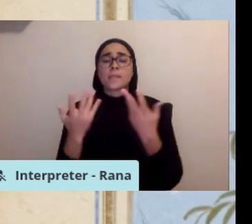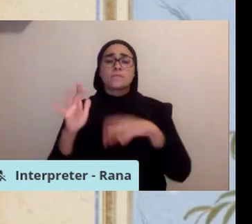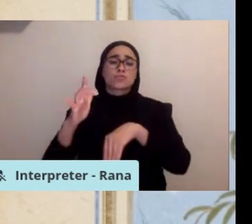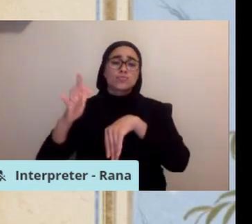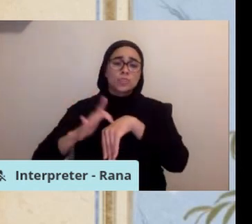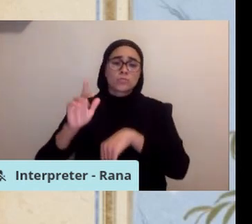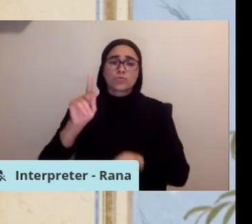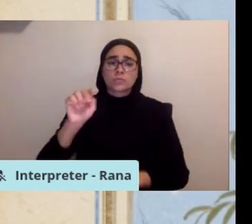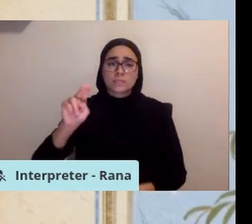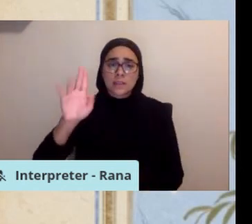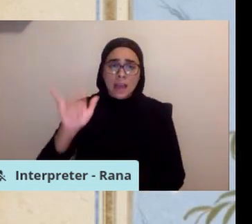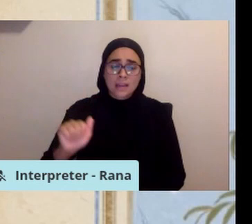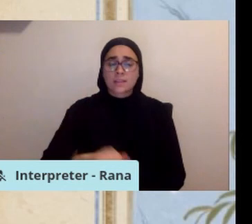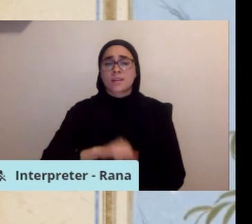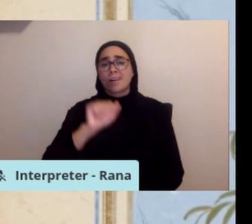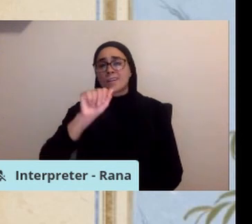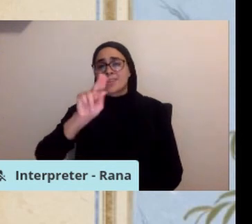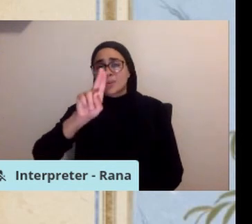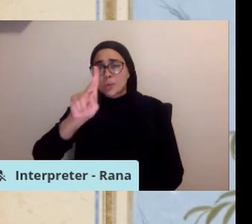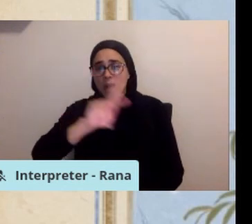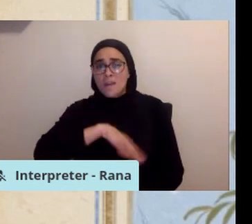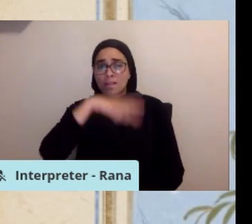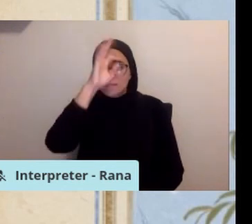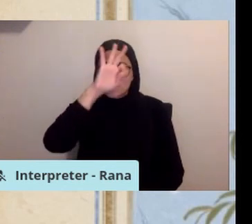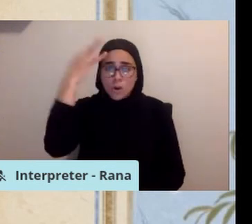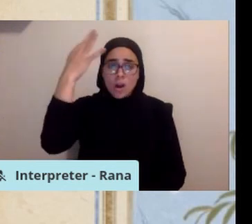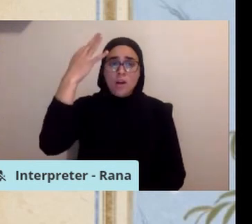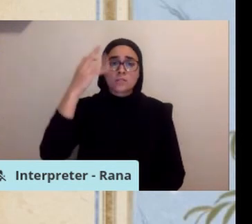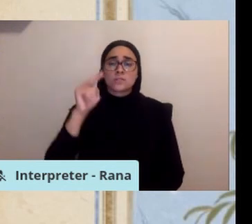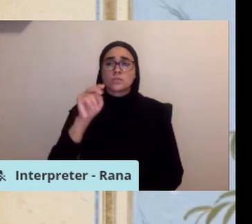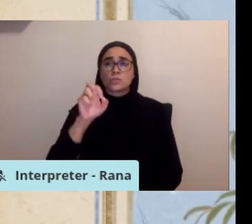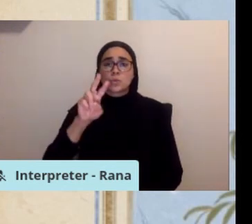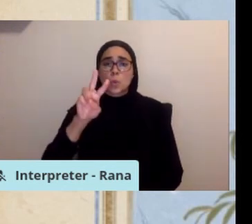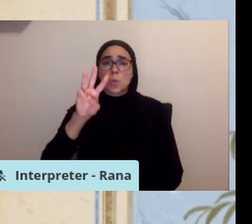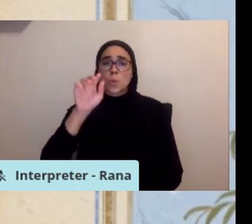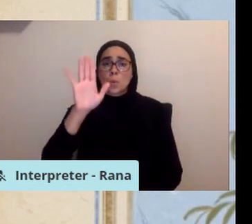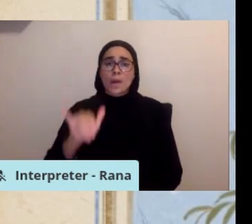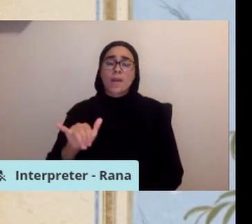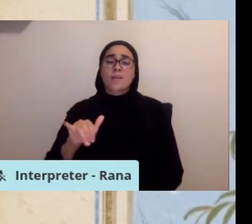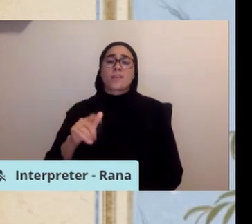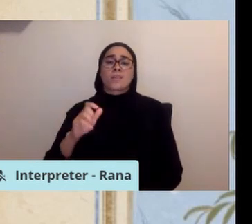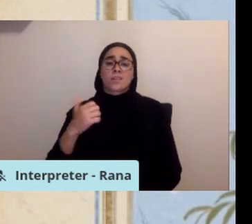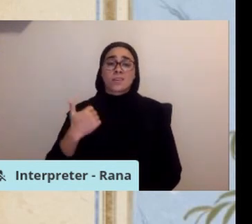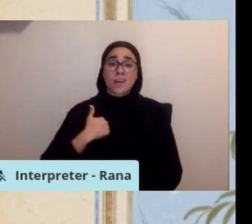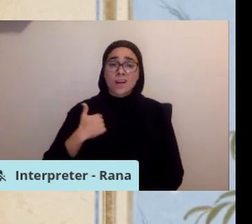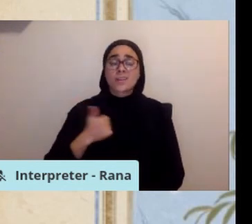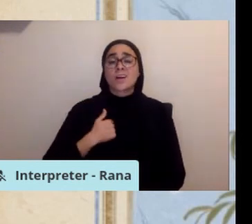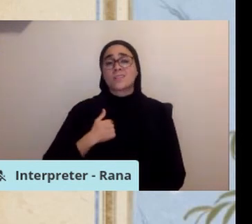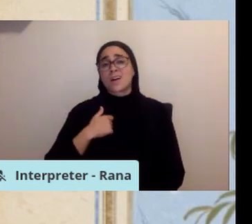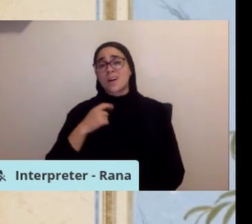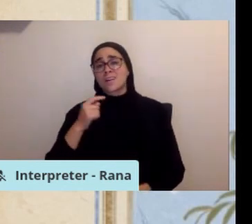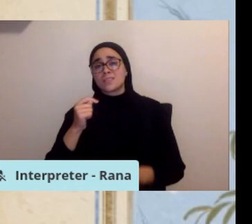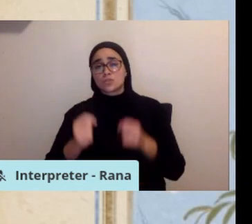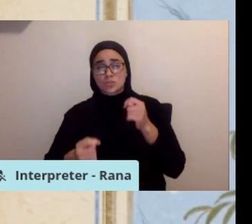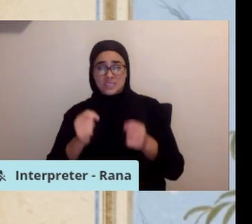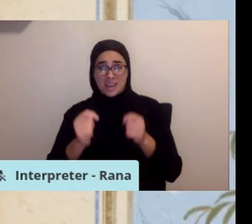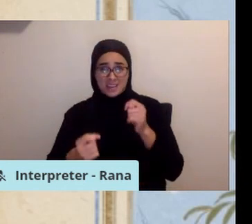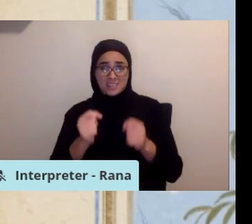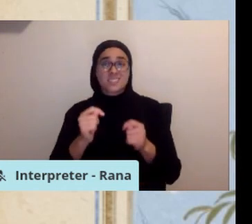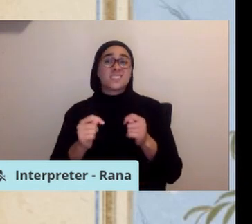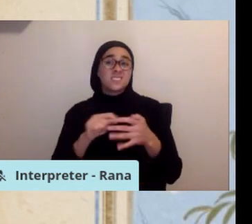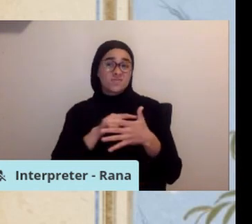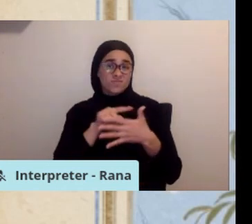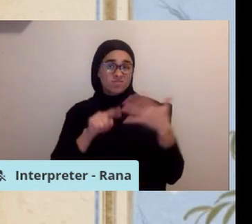the UK, to France, to Norway, Canada, Trinidad and Tobago. So